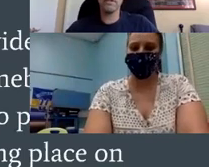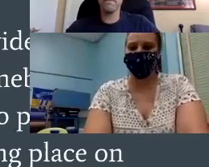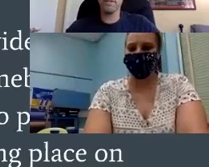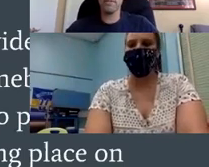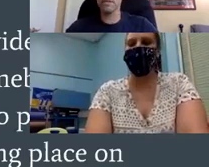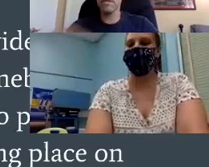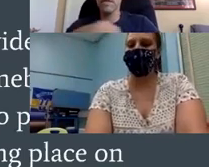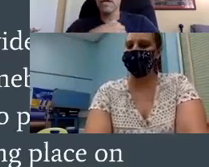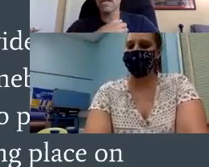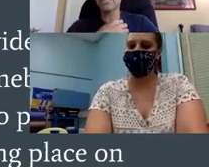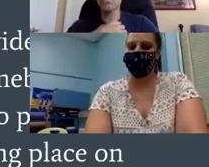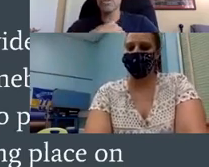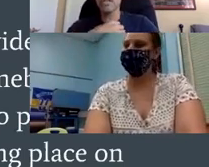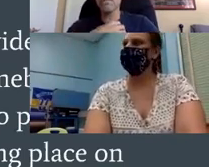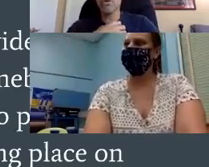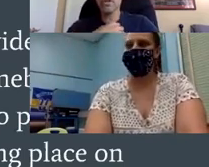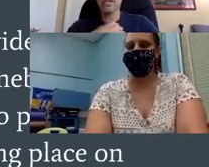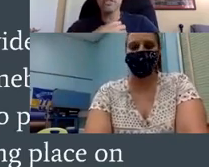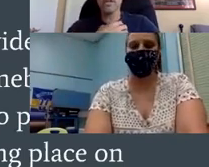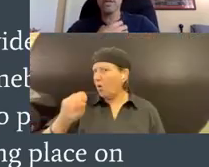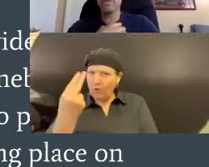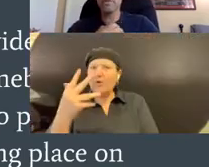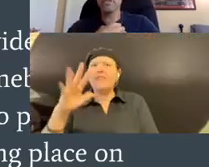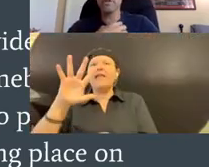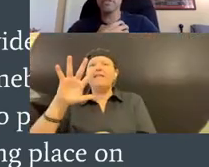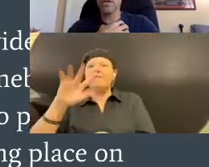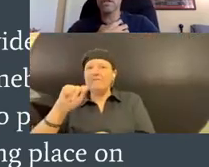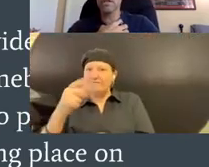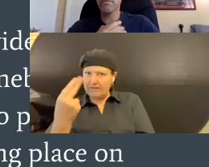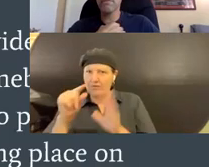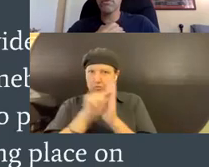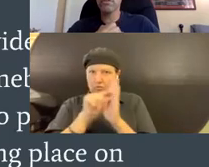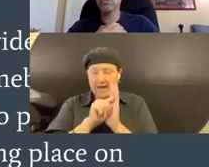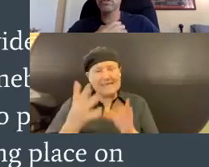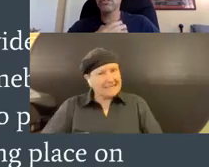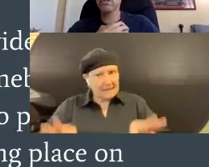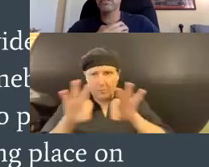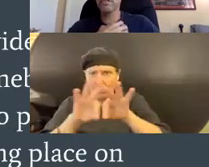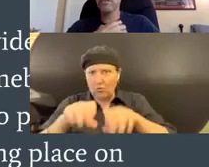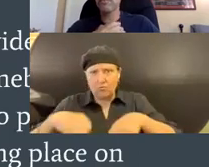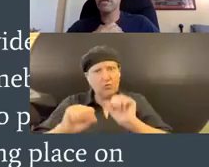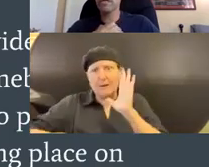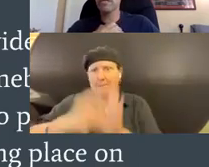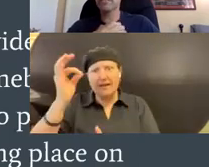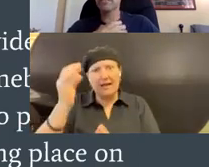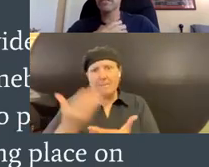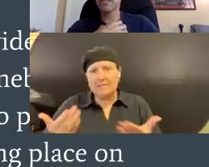fourth and fifth grade. It's really important that you try to pick up your materials on before the school year starts.